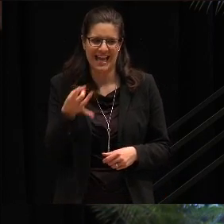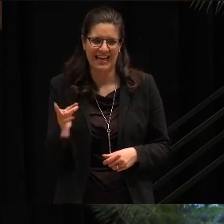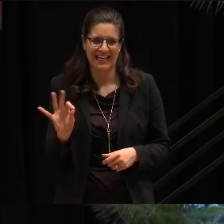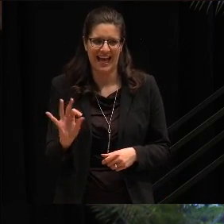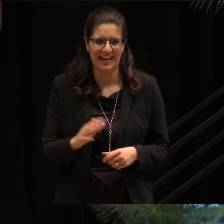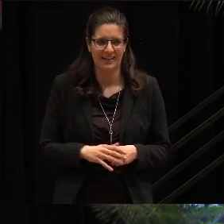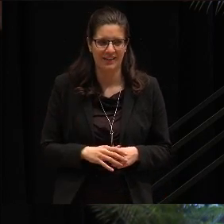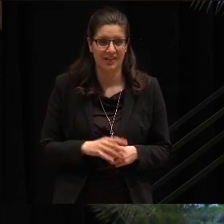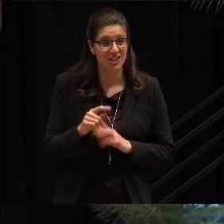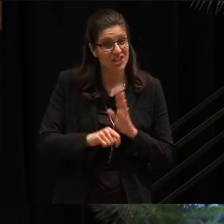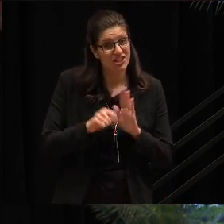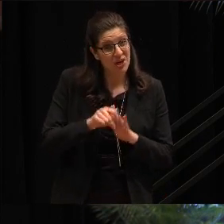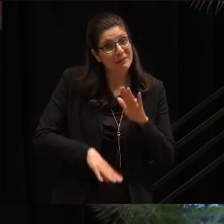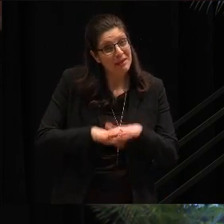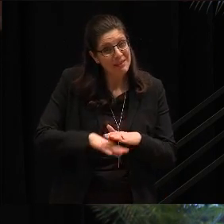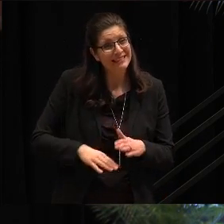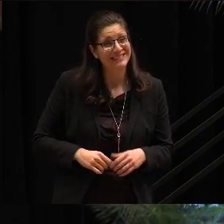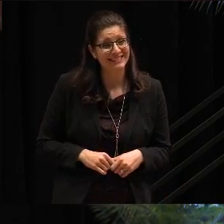Term limits.